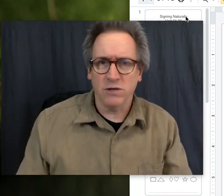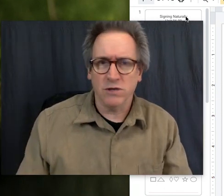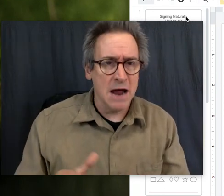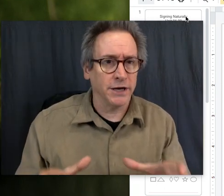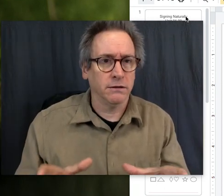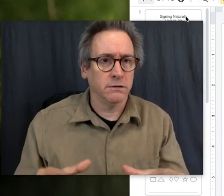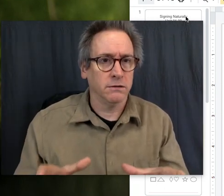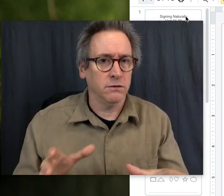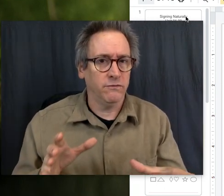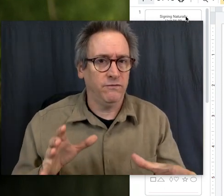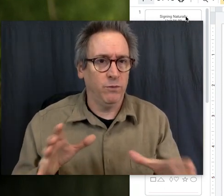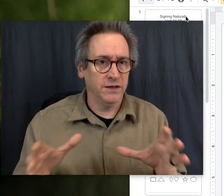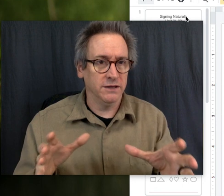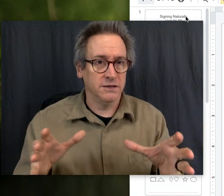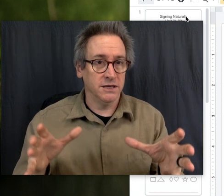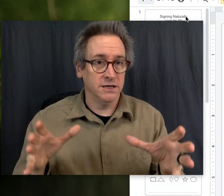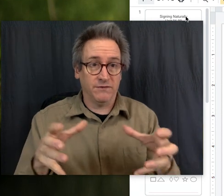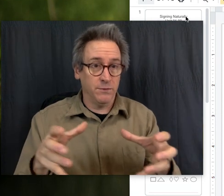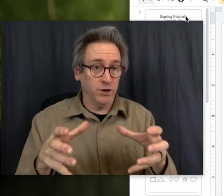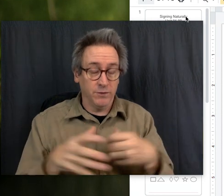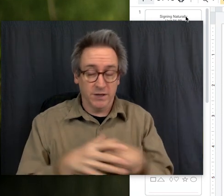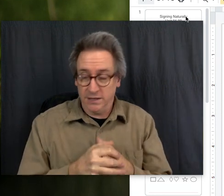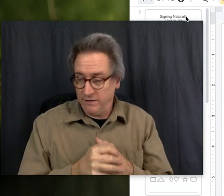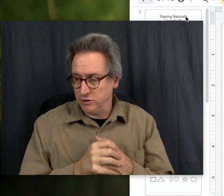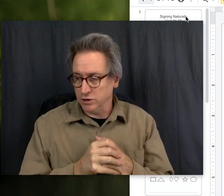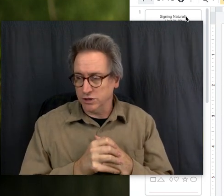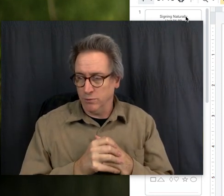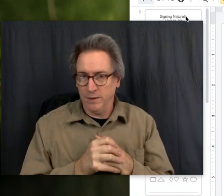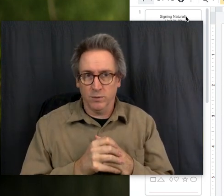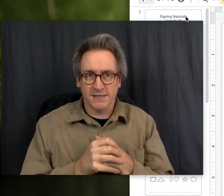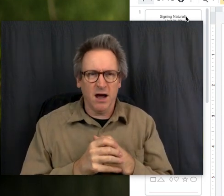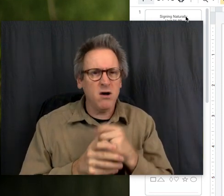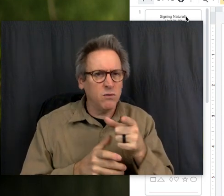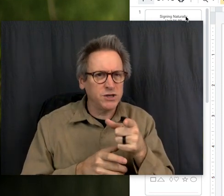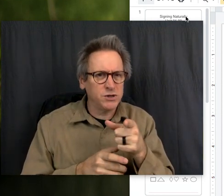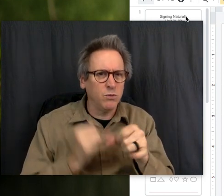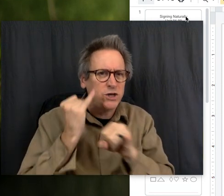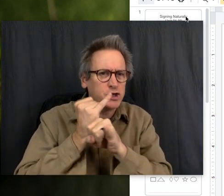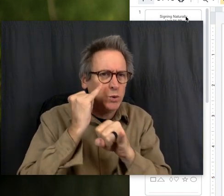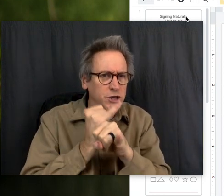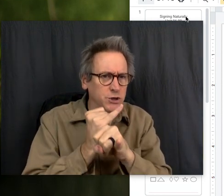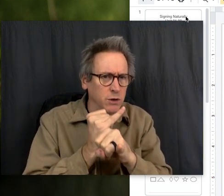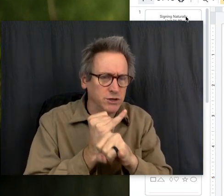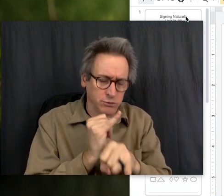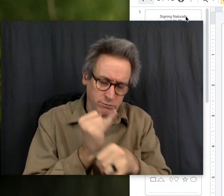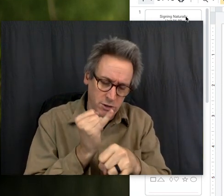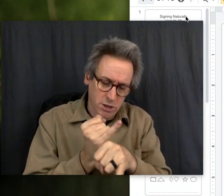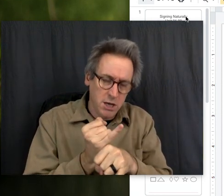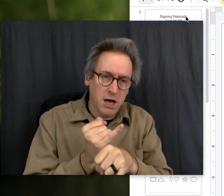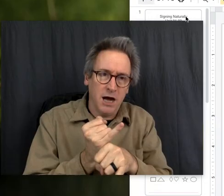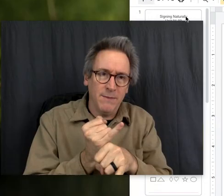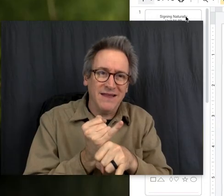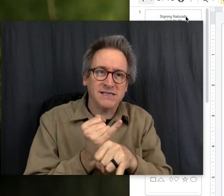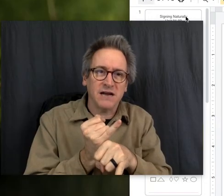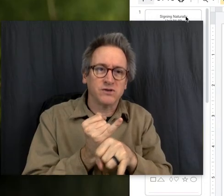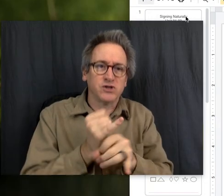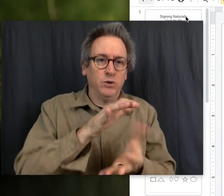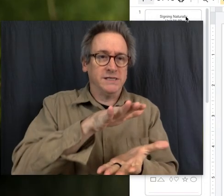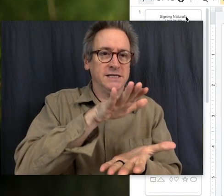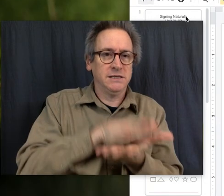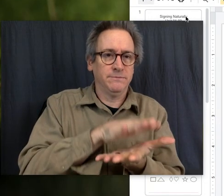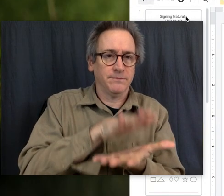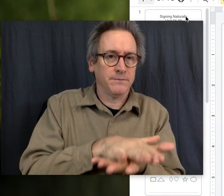was networking within the deaf community, within deaf culture. So people would say, "Oh, which school did you go to?" And the sign for